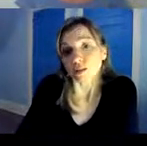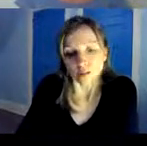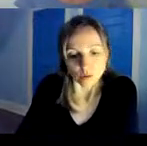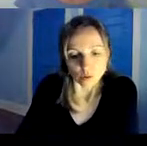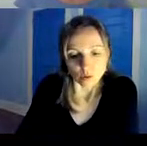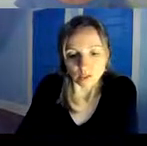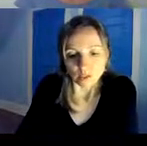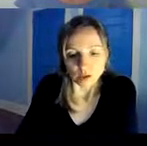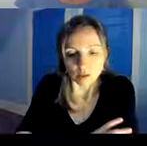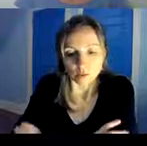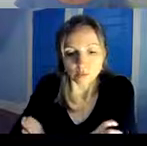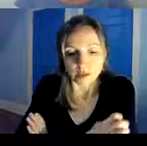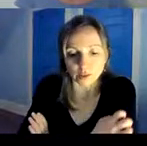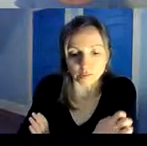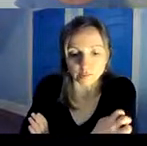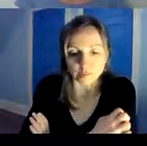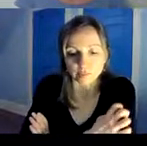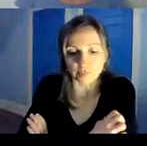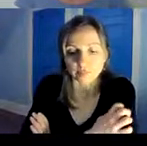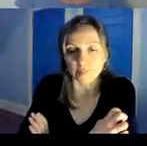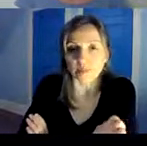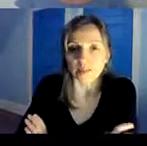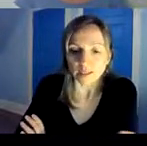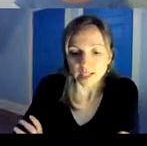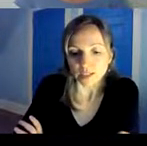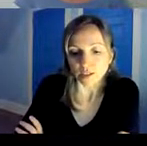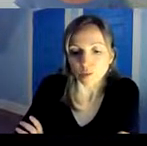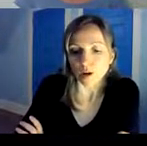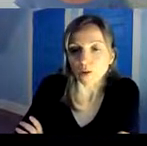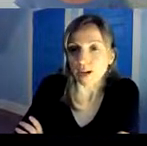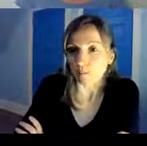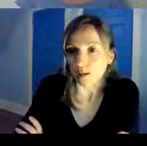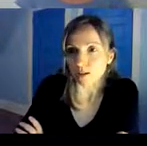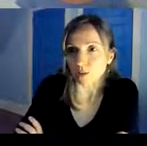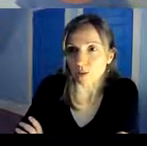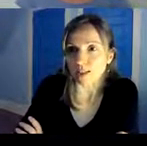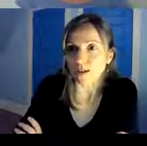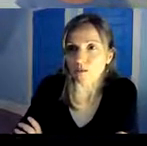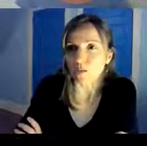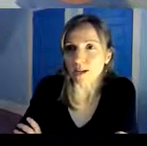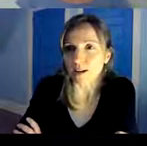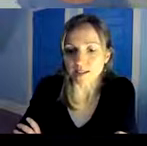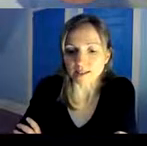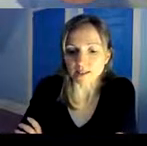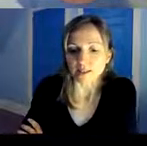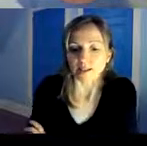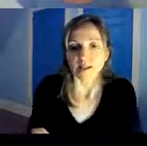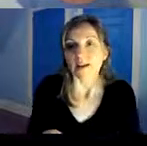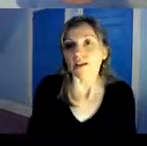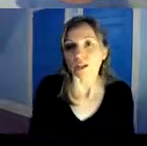green or even a solid cream color. Lookalikes include water hemlock, although that's found in wet